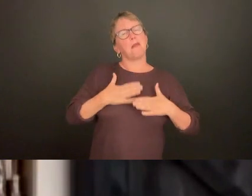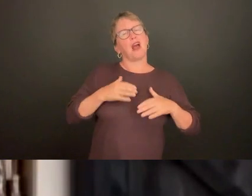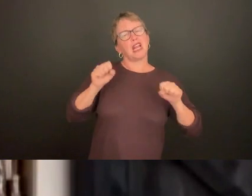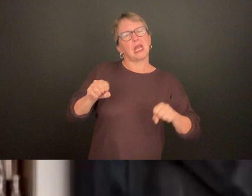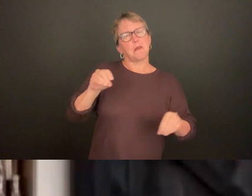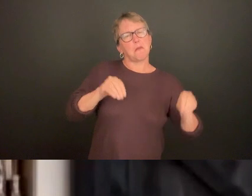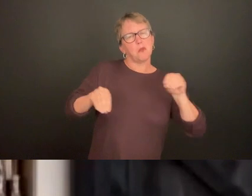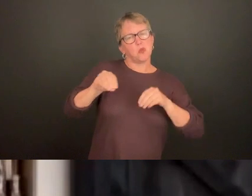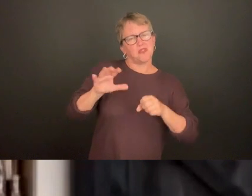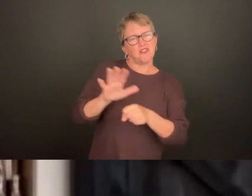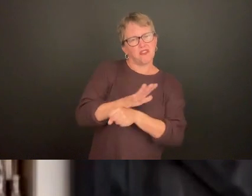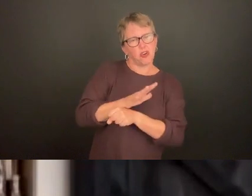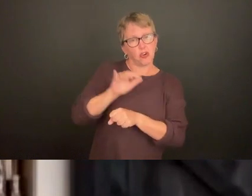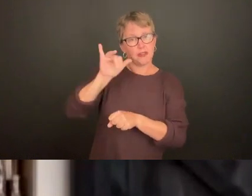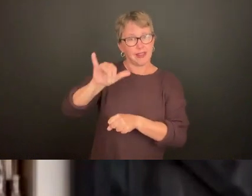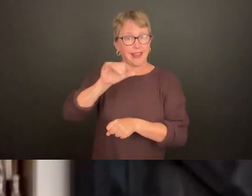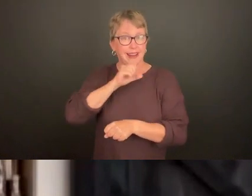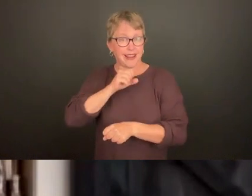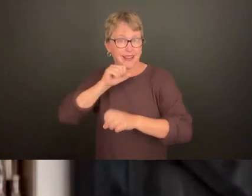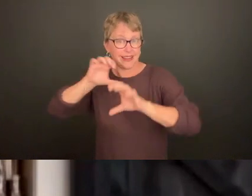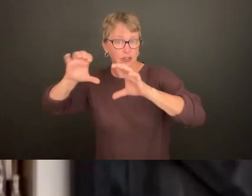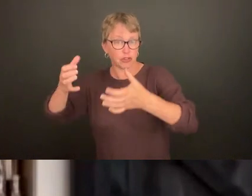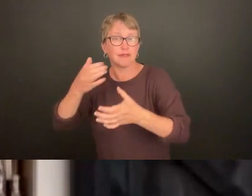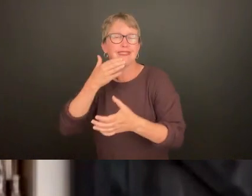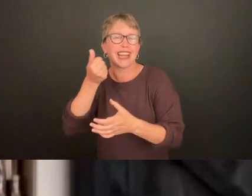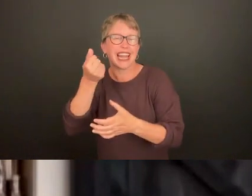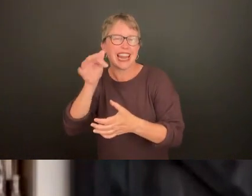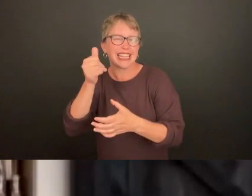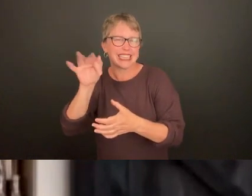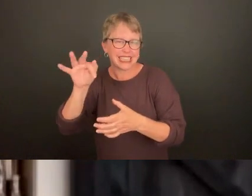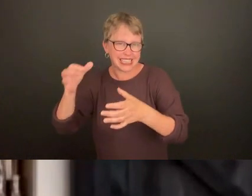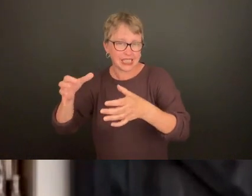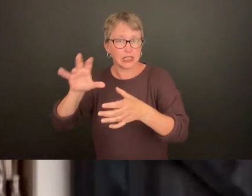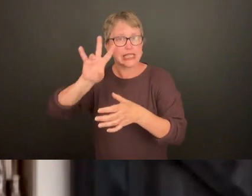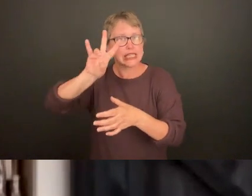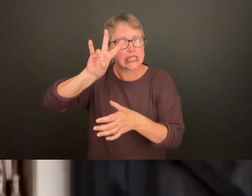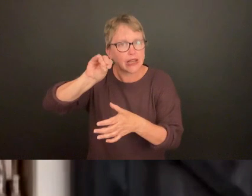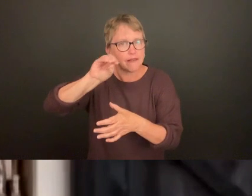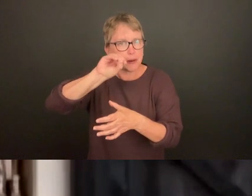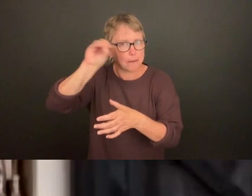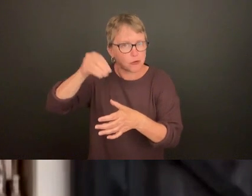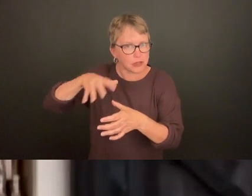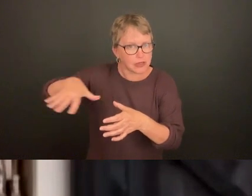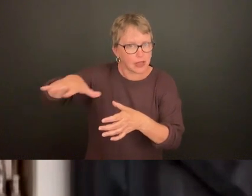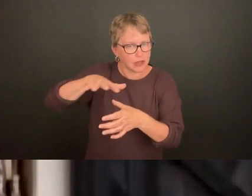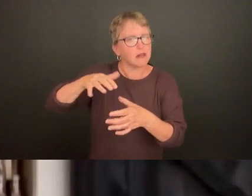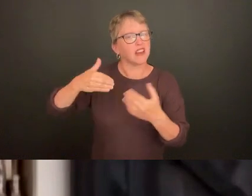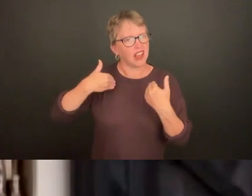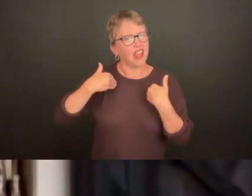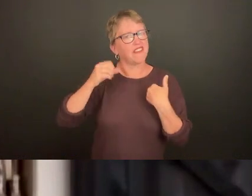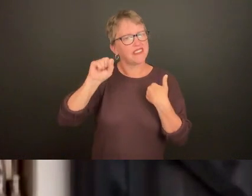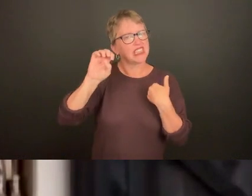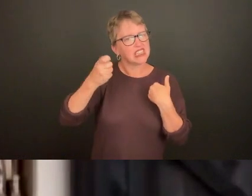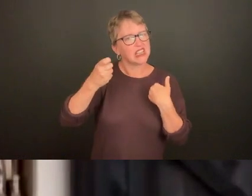based on our research, 90% of, well, 70% of 19-year-olds are sexually active,